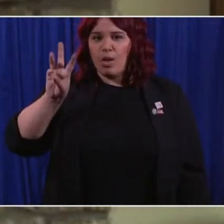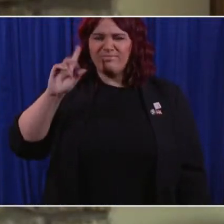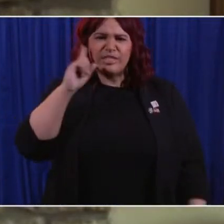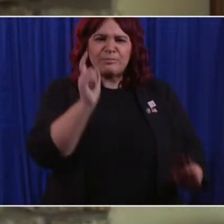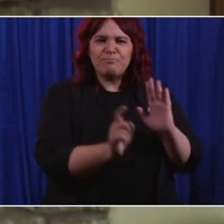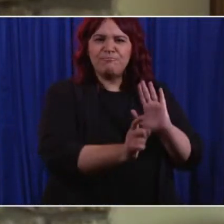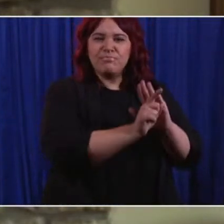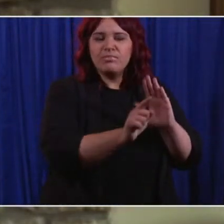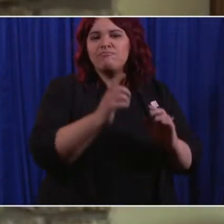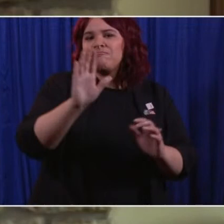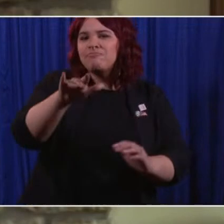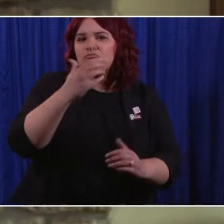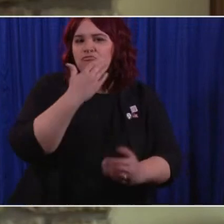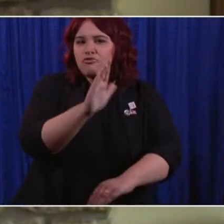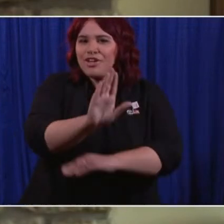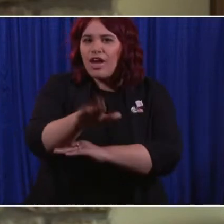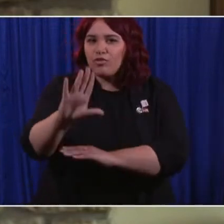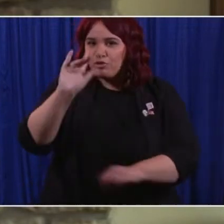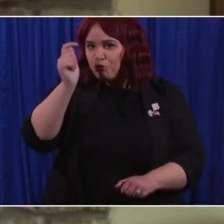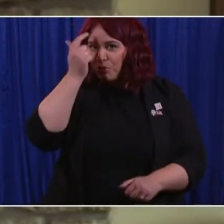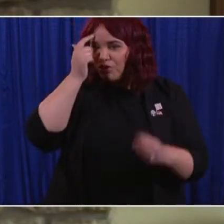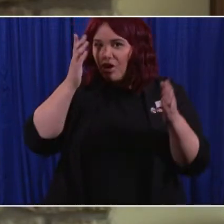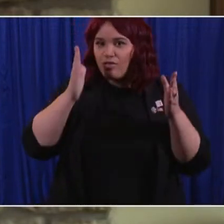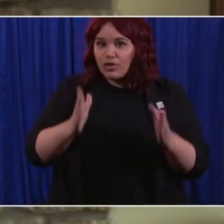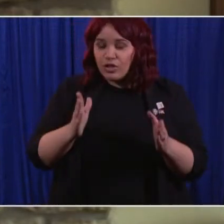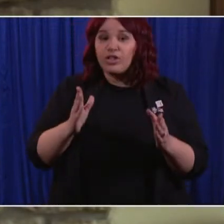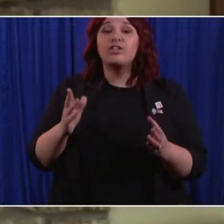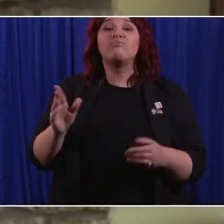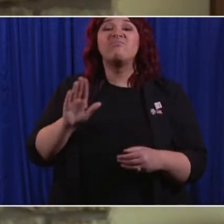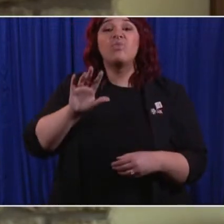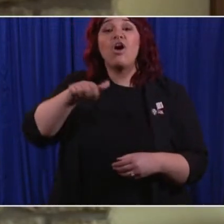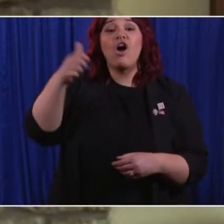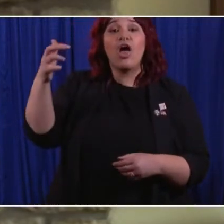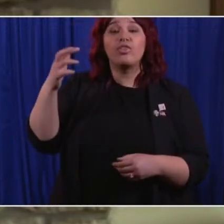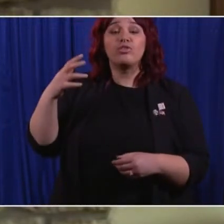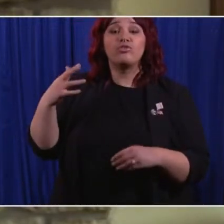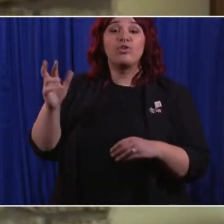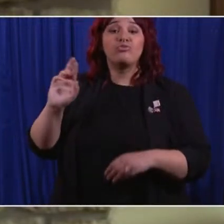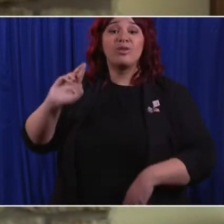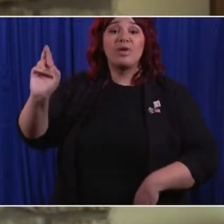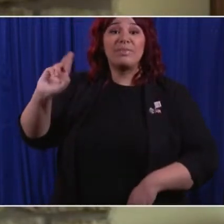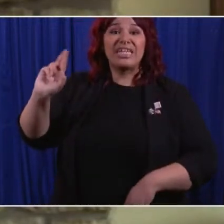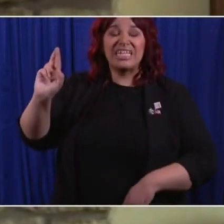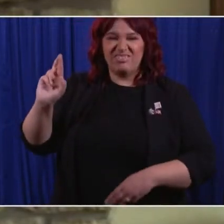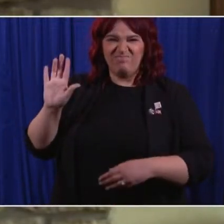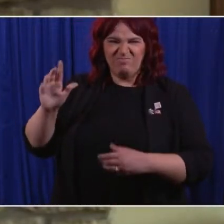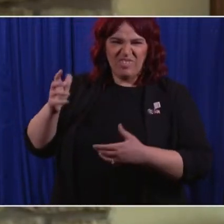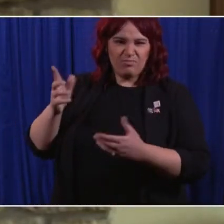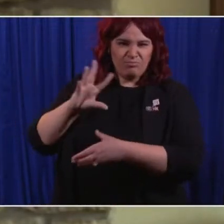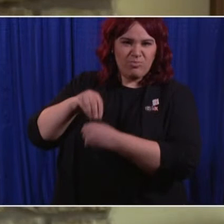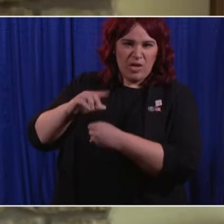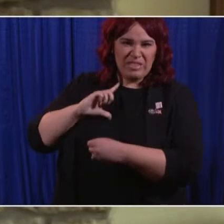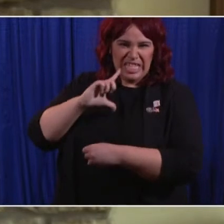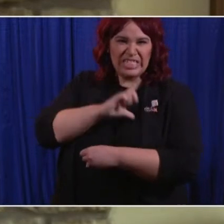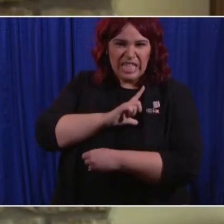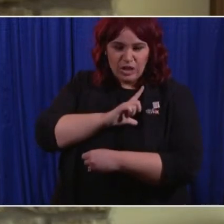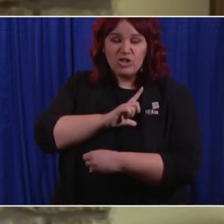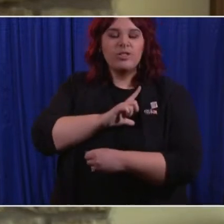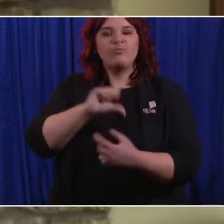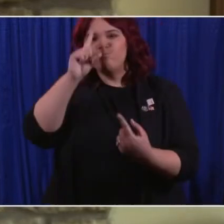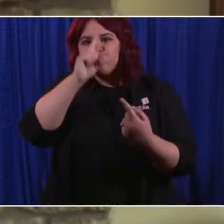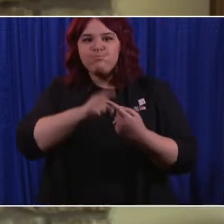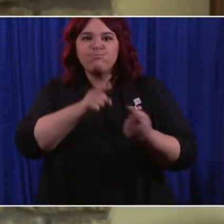fellow Republicans in the legislature have thrown down another challenge to your authority to issue public health orders and